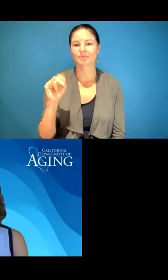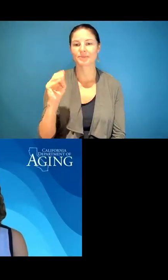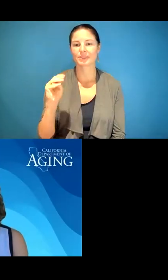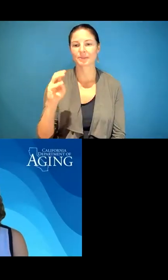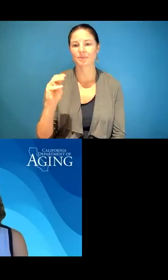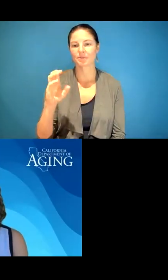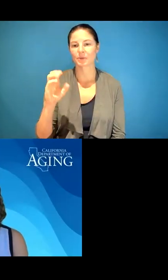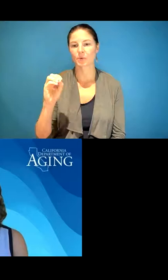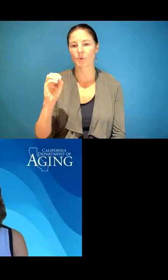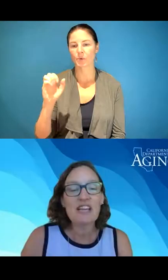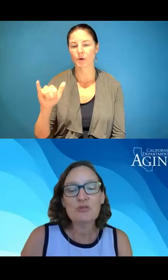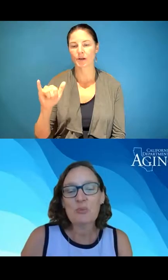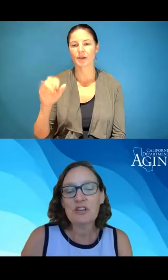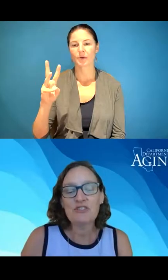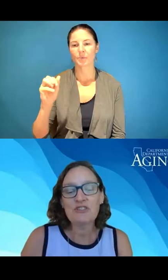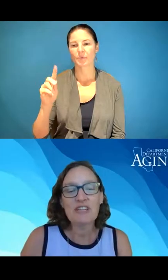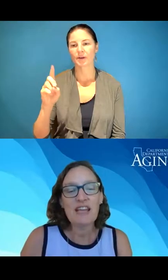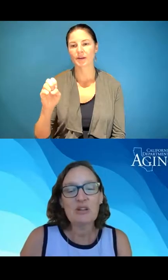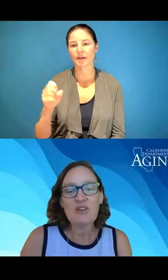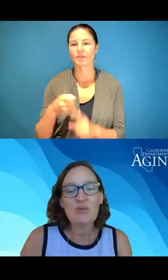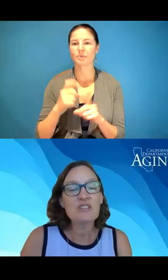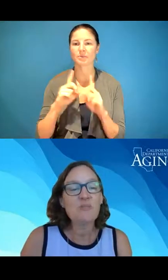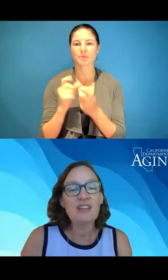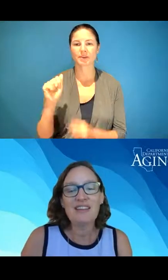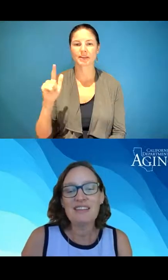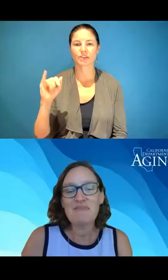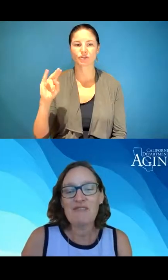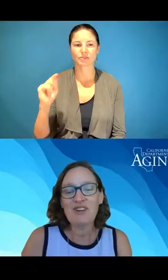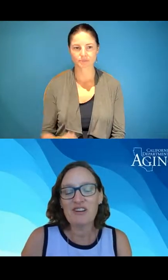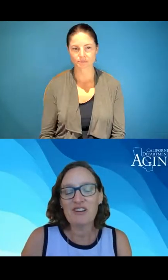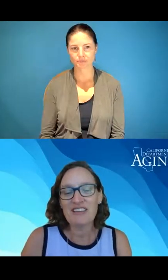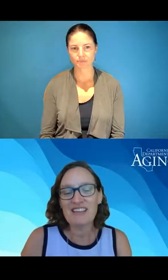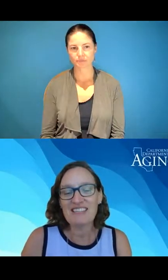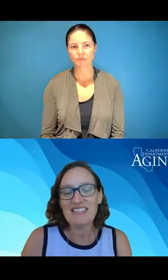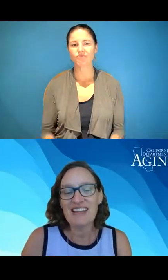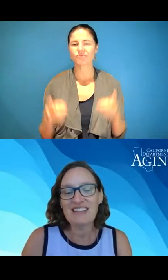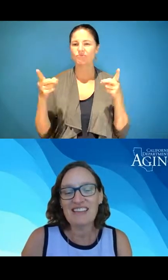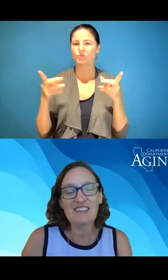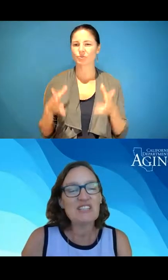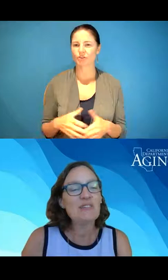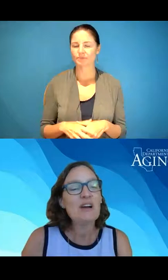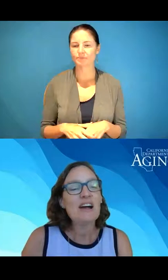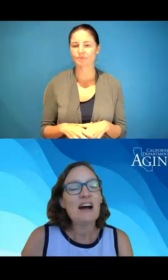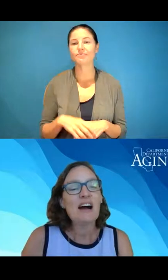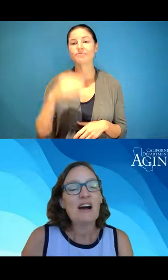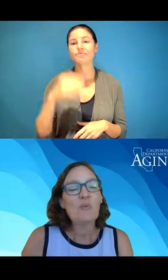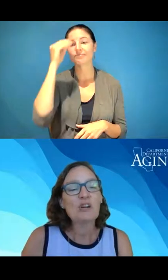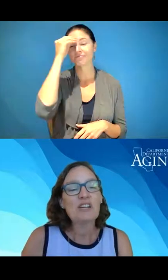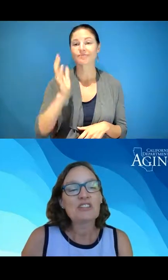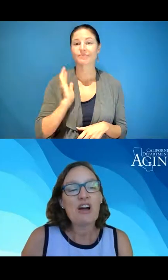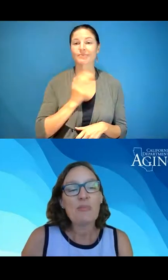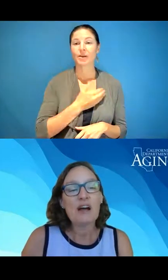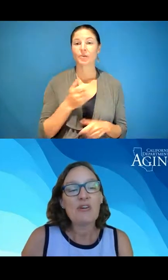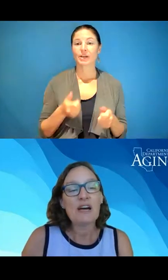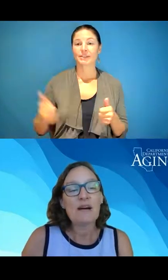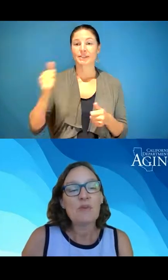you to just say a few remarks. Here's what we're gonna do today. And as always, it'll be a team effort of the CDA executive team. We're gonna